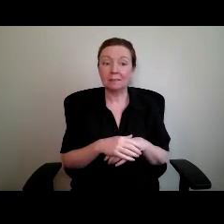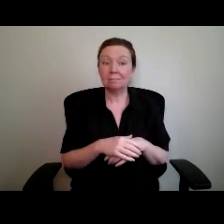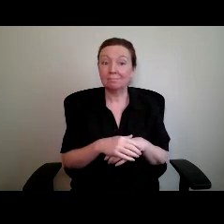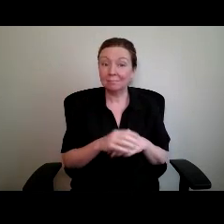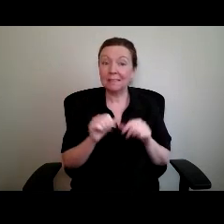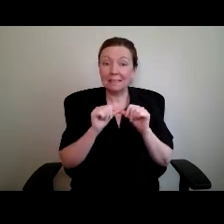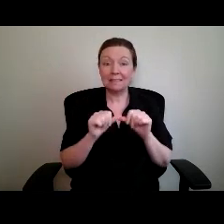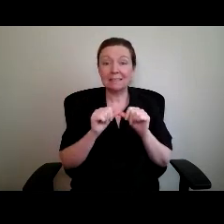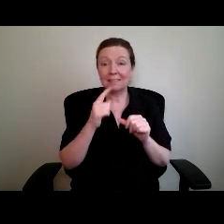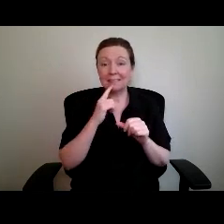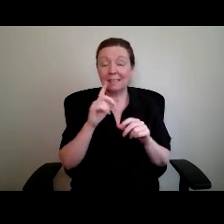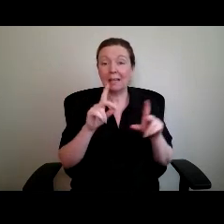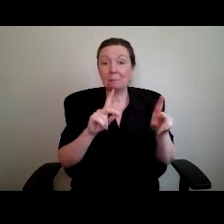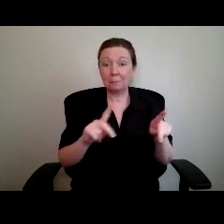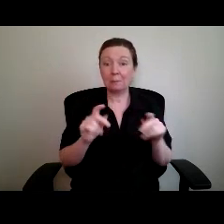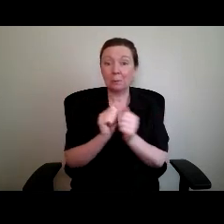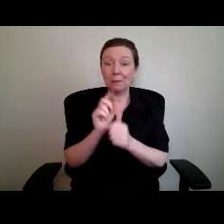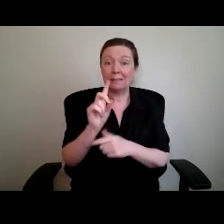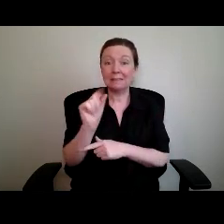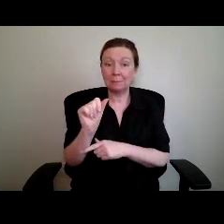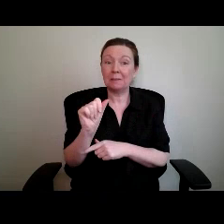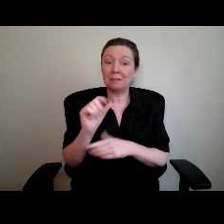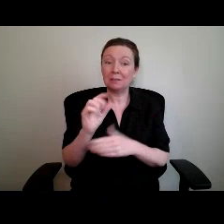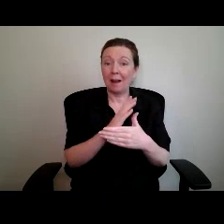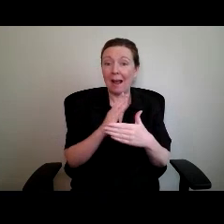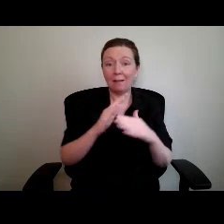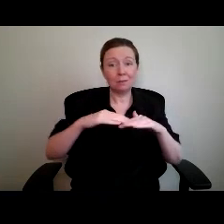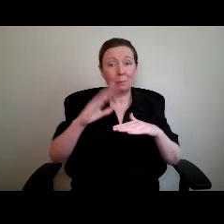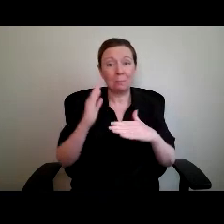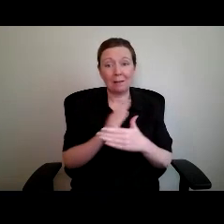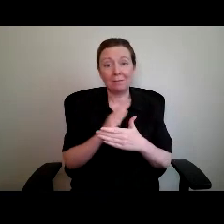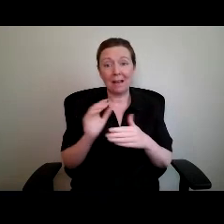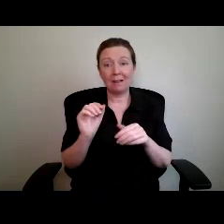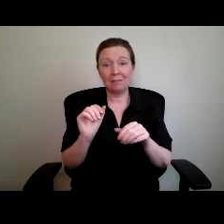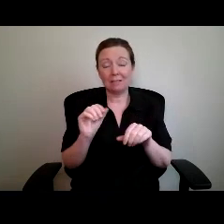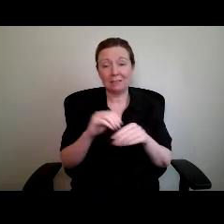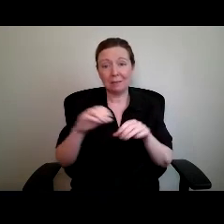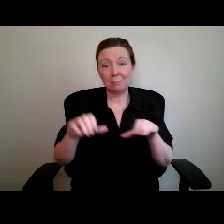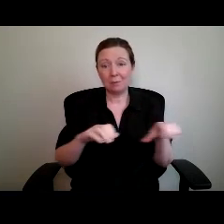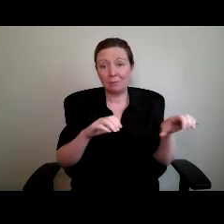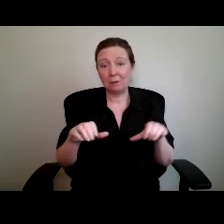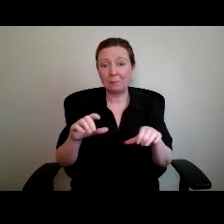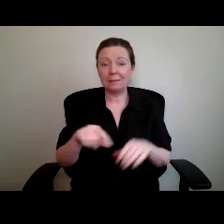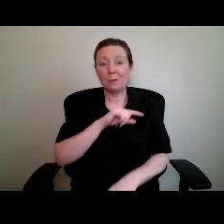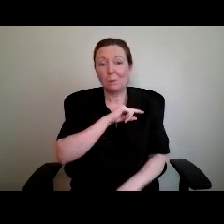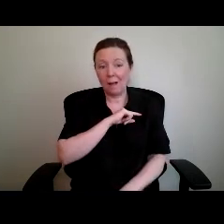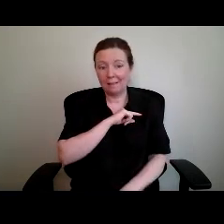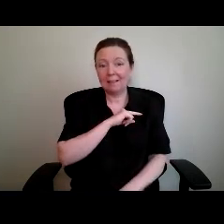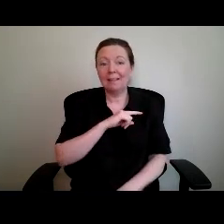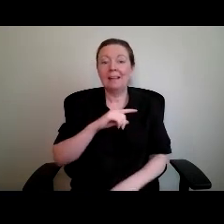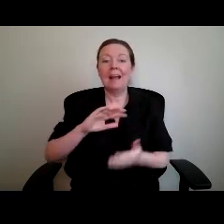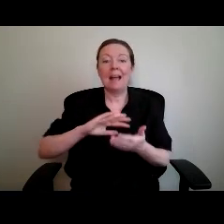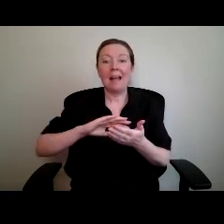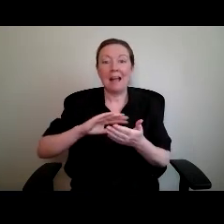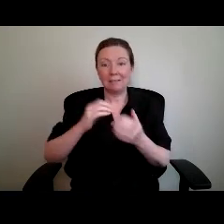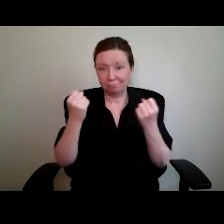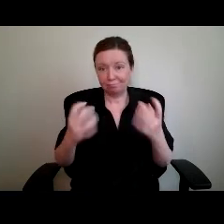consistently rate workers with disabilities as average or above average in performance, quality, and quantity of